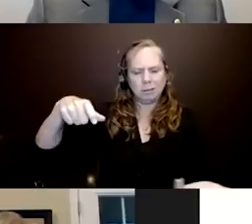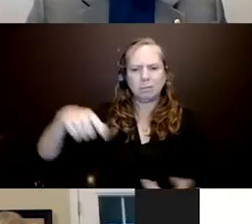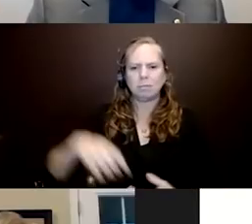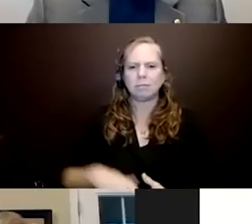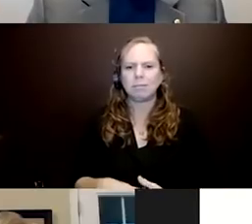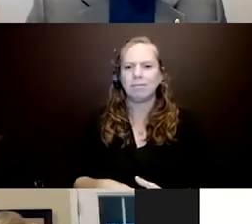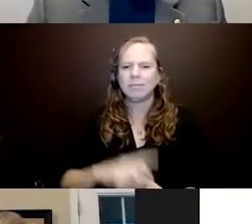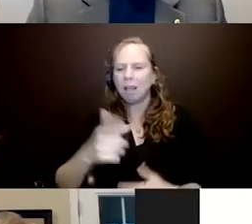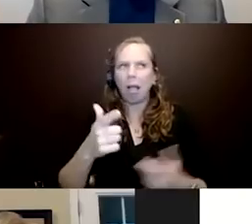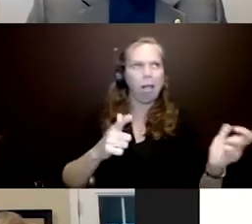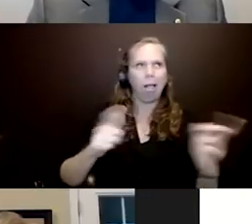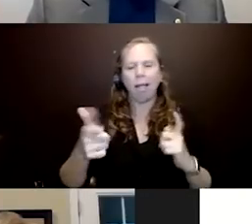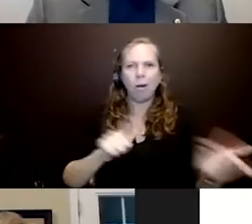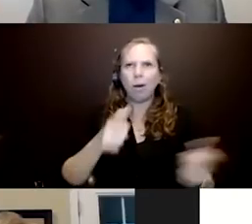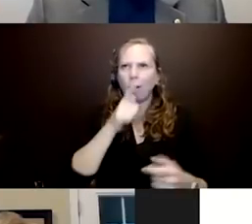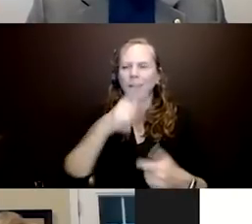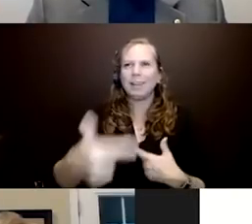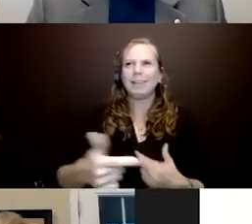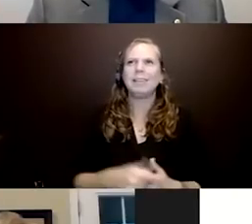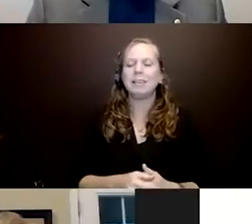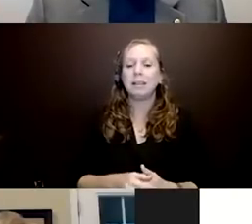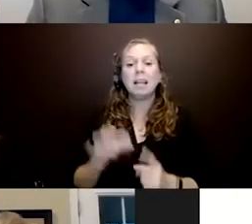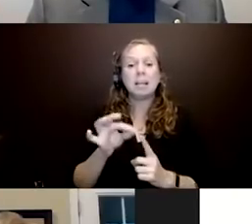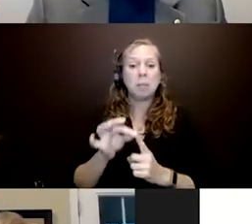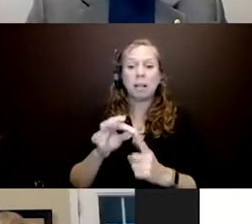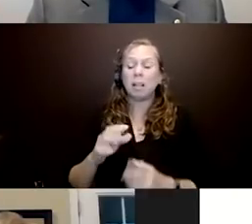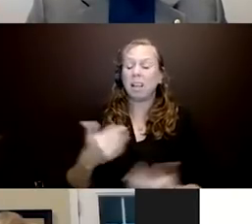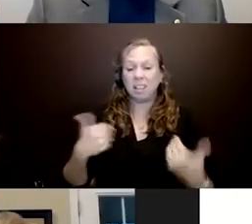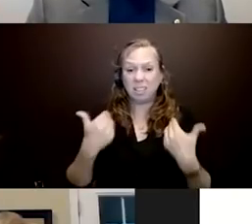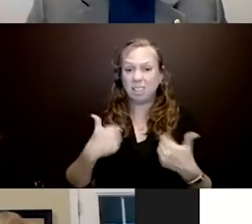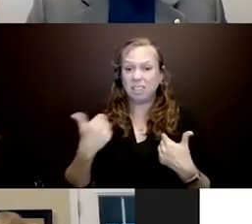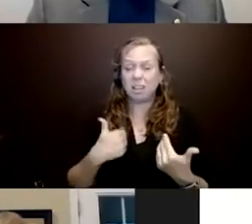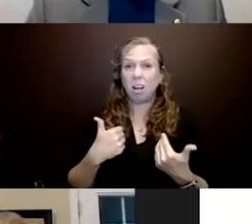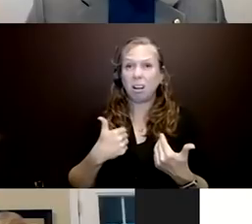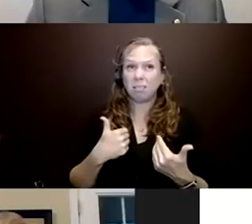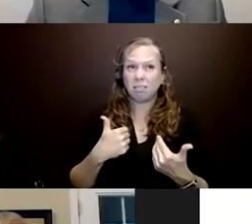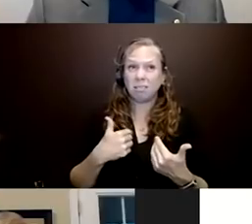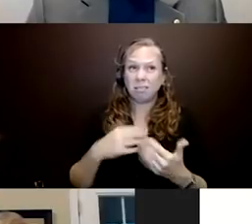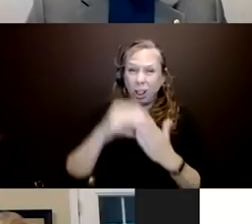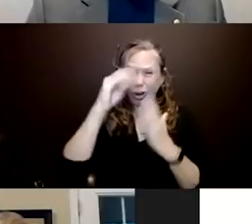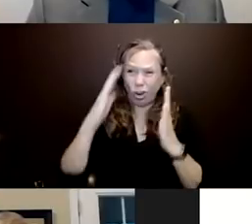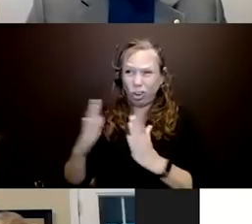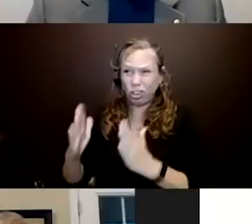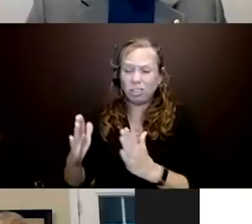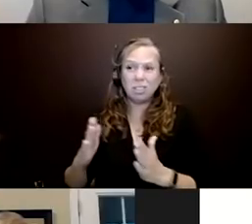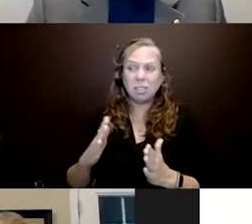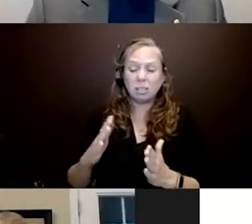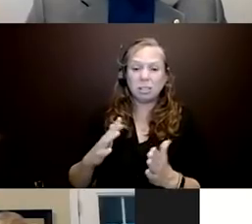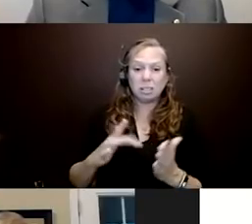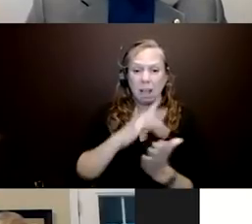Go ahead, Ryan. You can extend, but yeah. I would say, especially for our youngest learners, an iPad would be an appropriate device